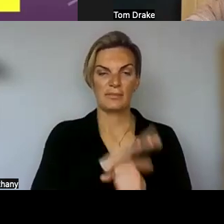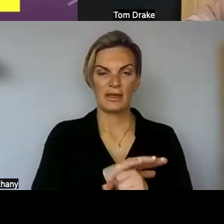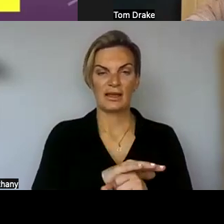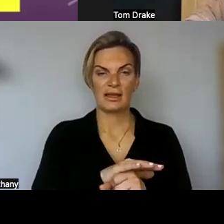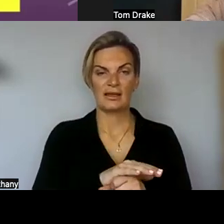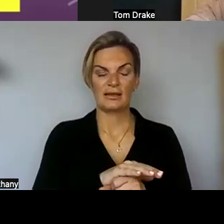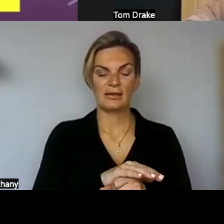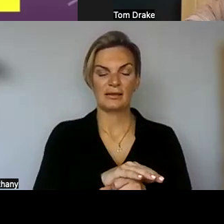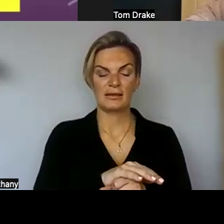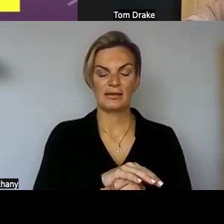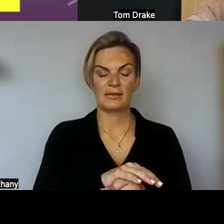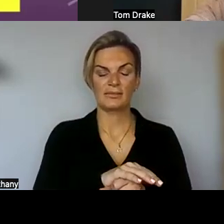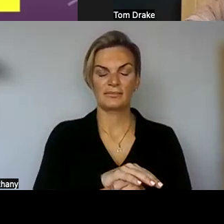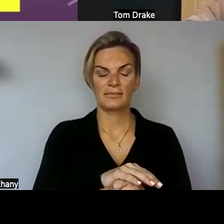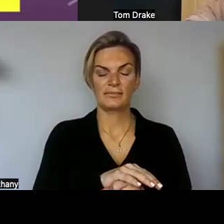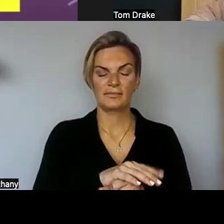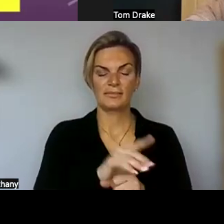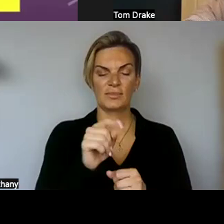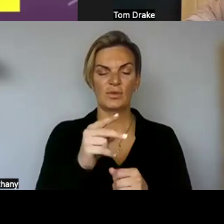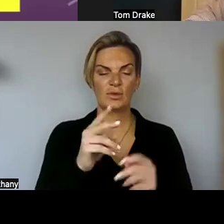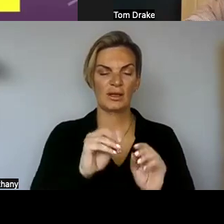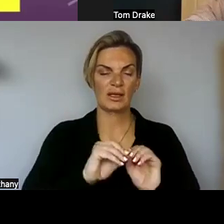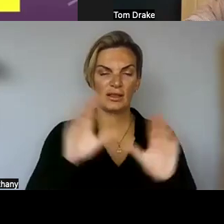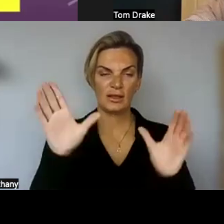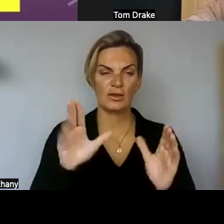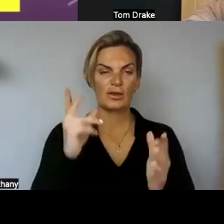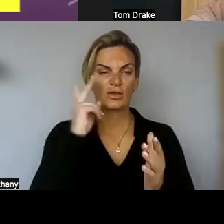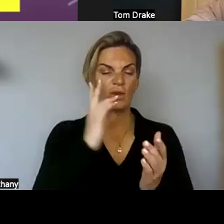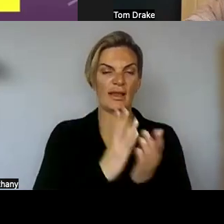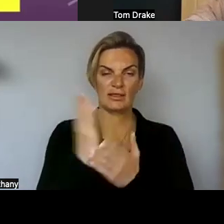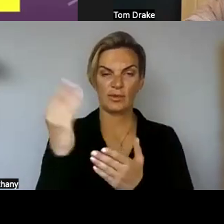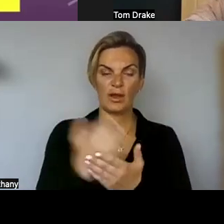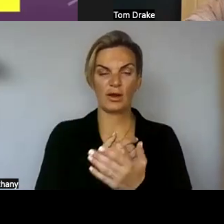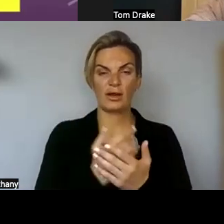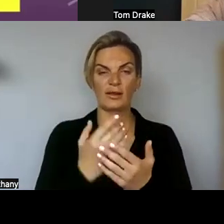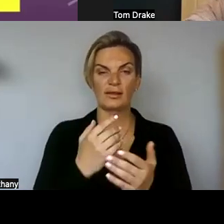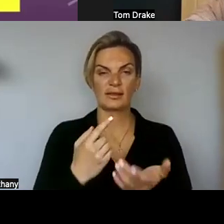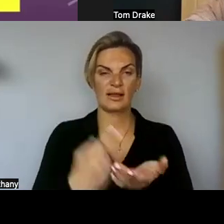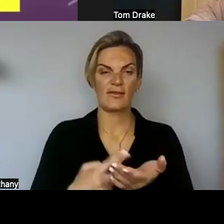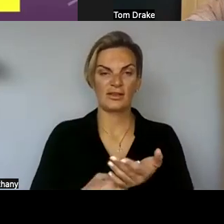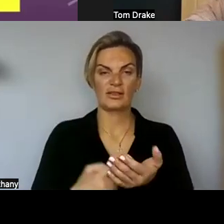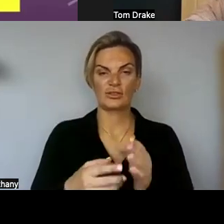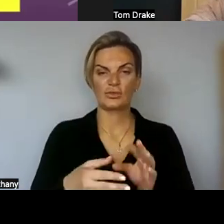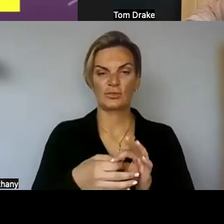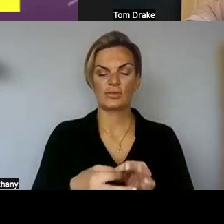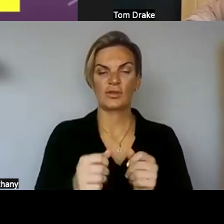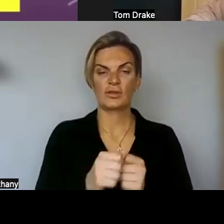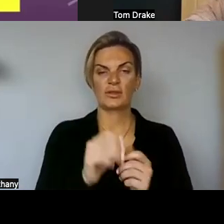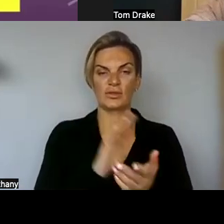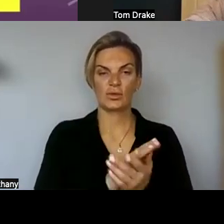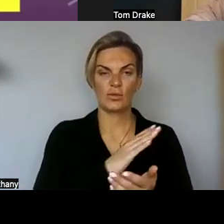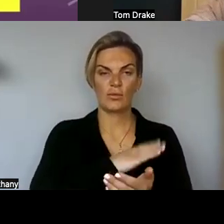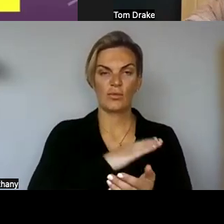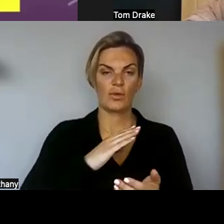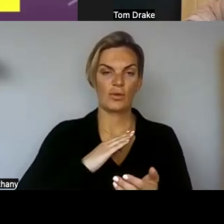uh, to clear, transparent communication with the superintendent and the school board. That happens